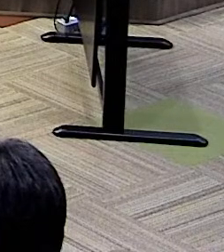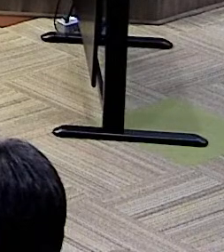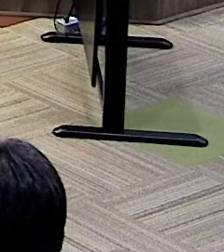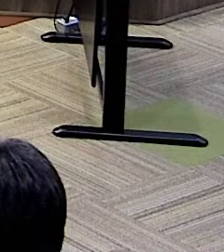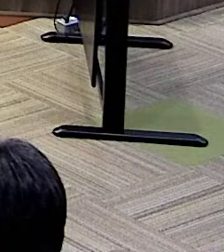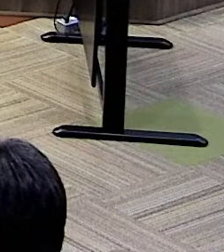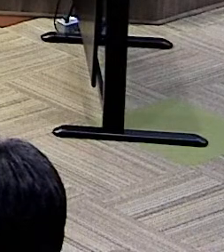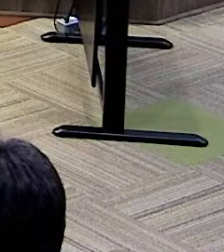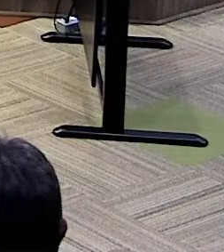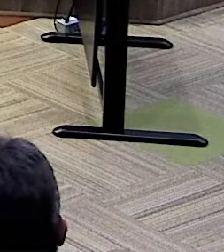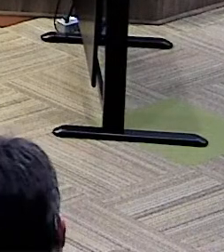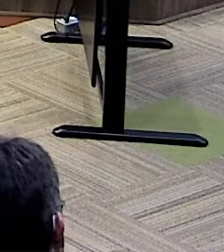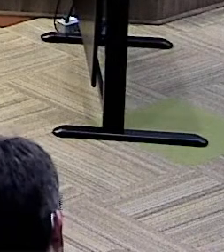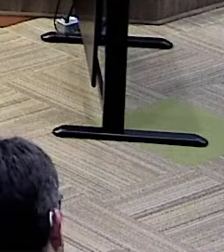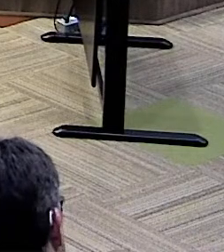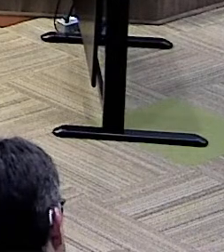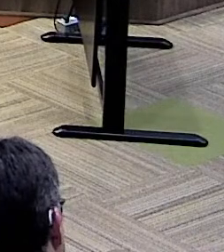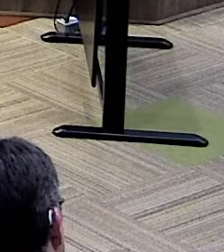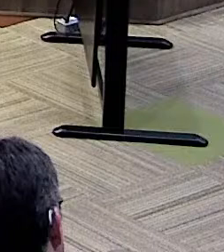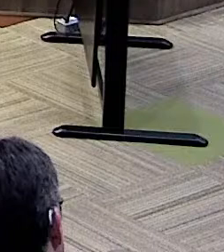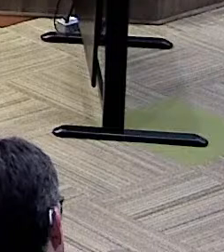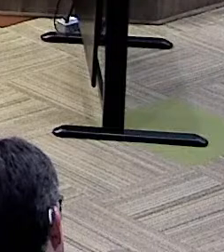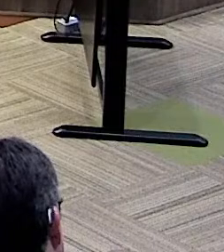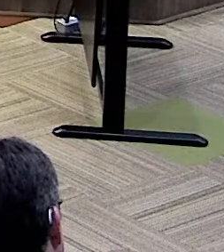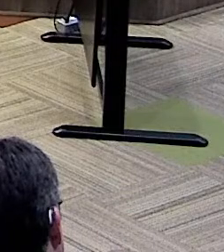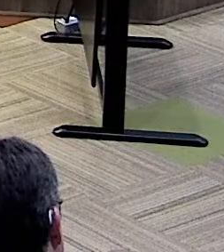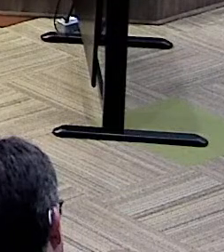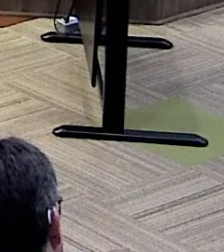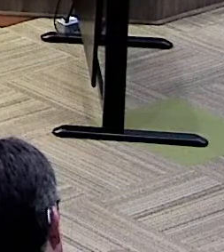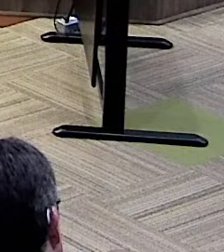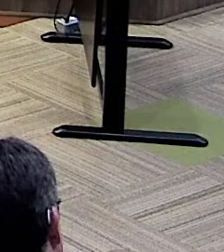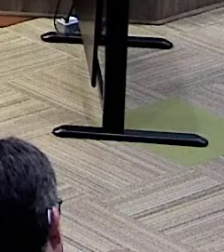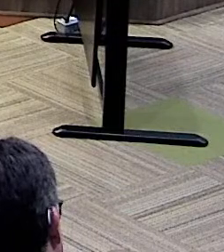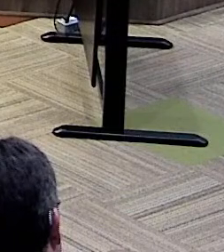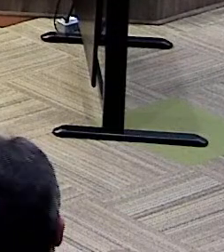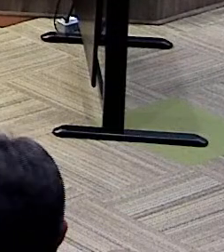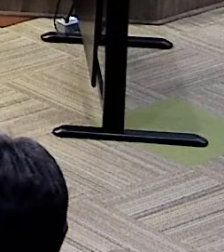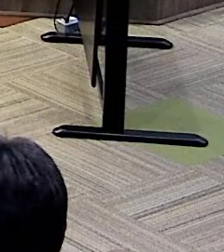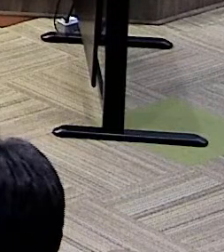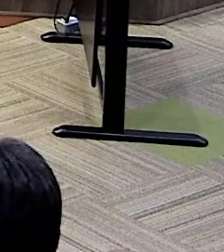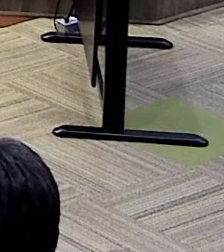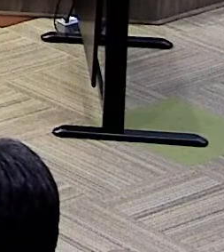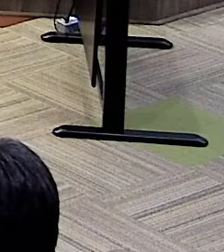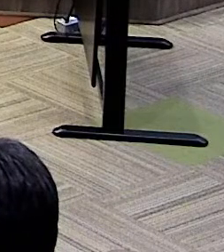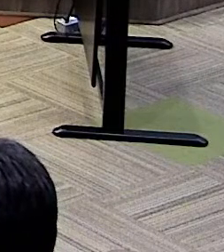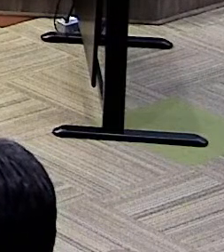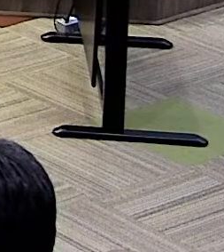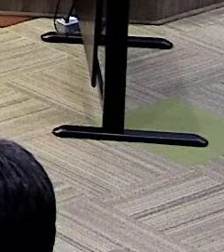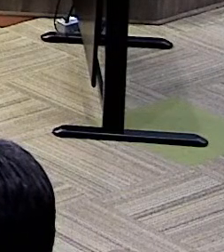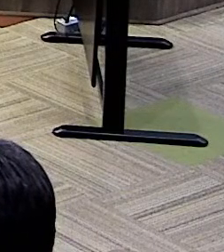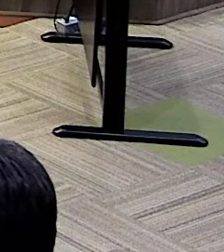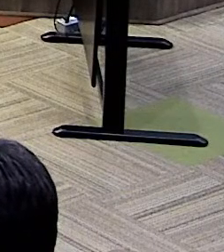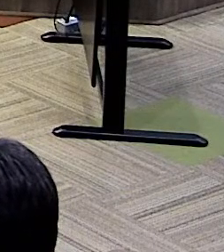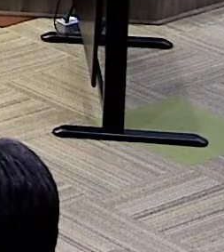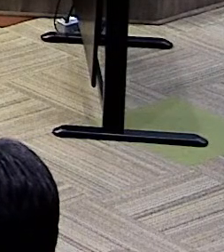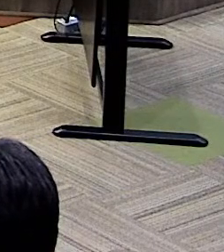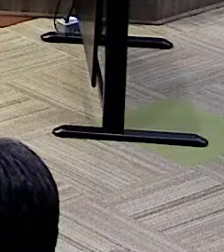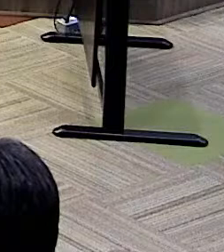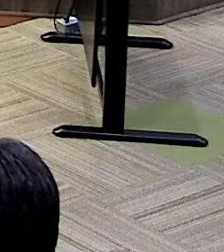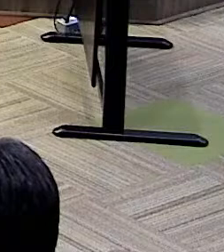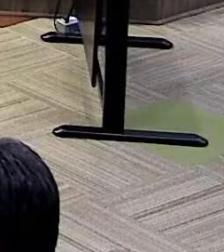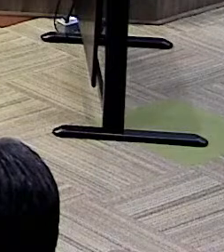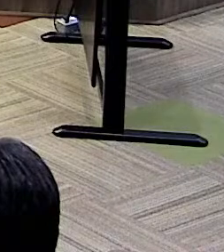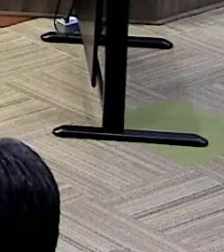meeting, and IMSA board meeting. We had a presentation from the GRTA on the plans for transit in